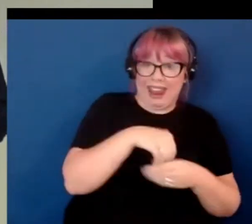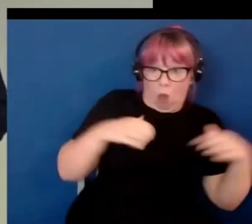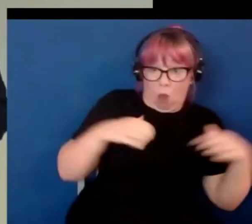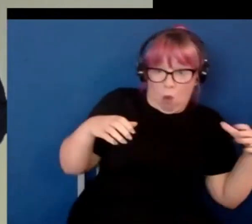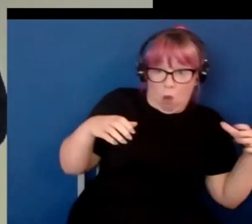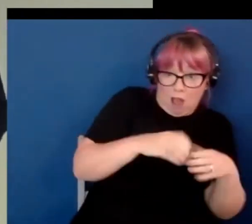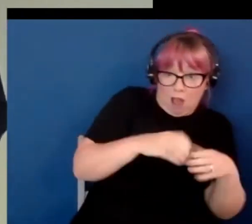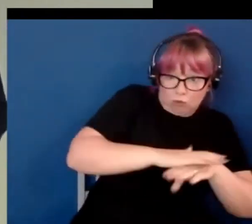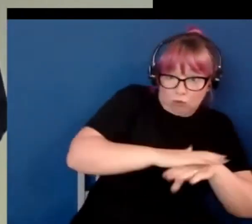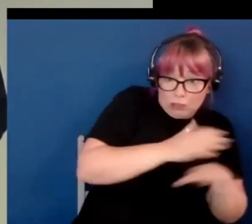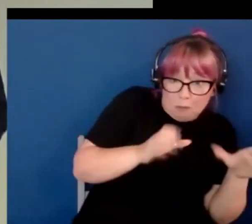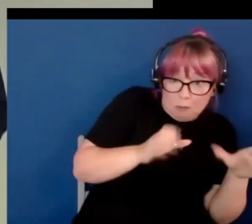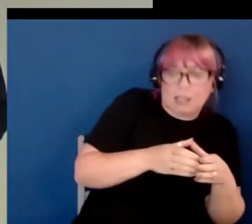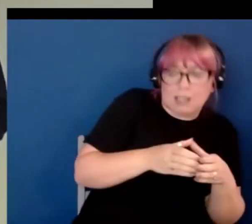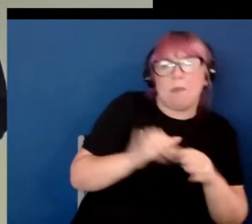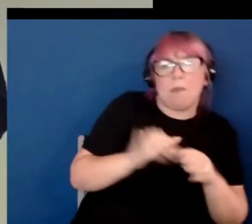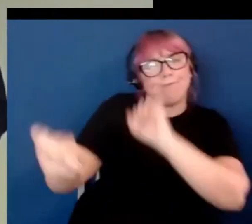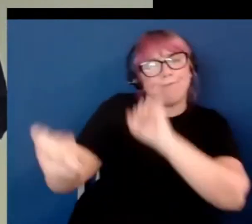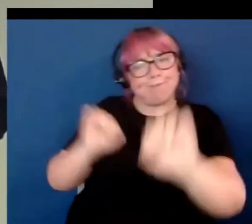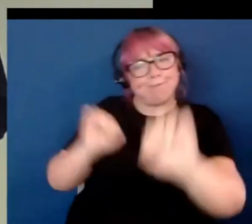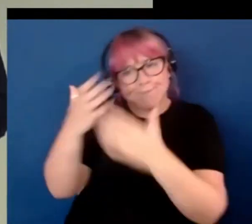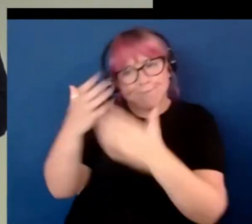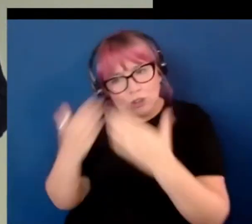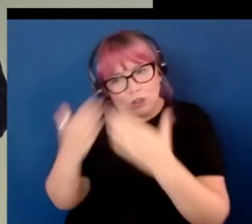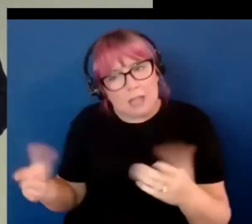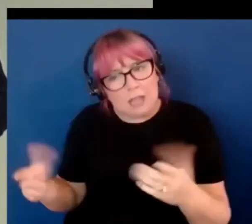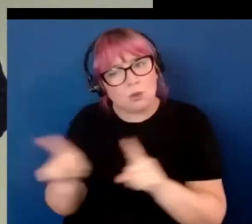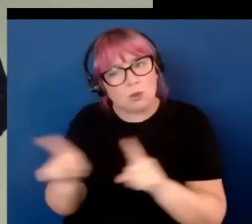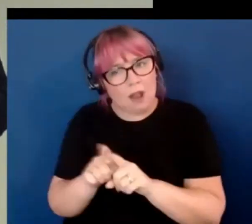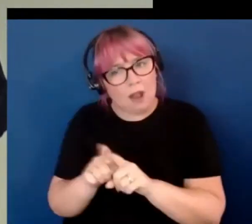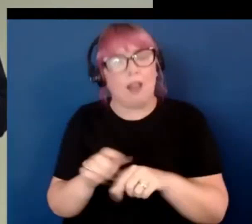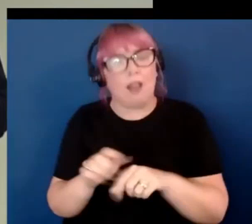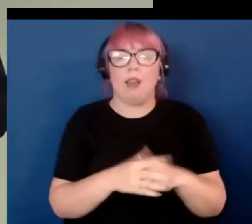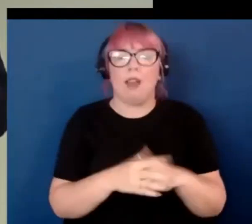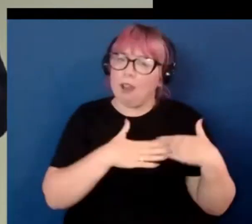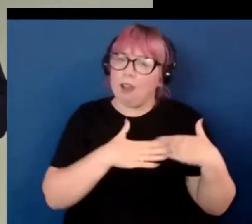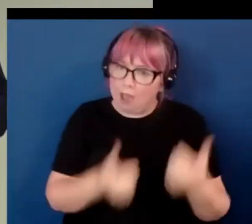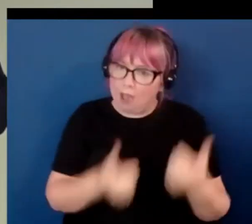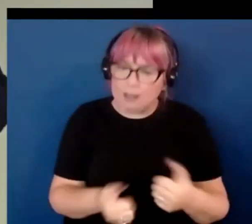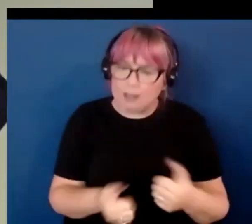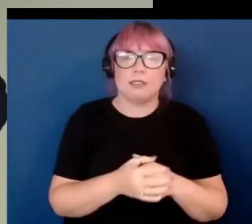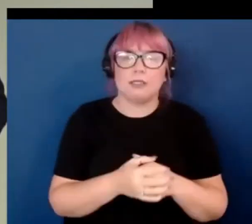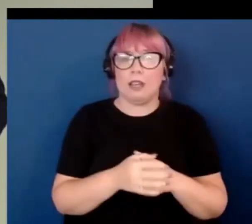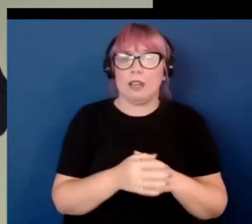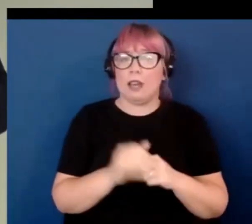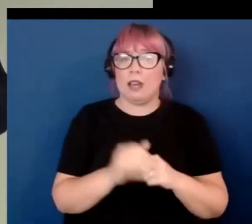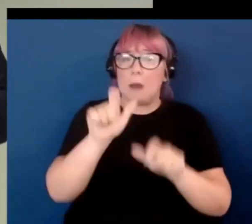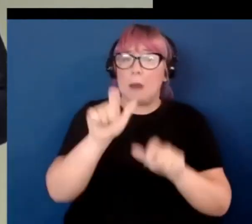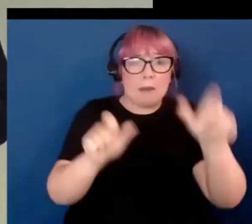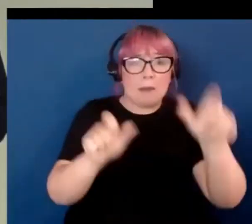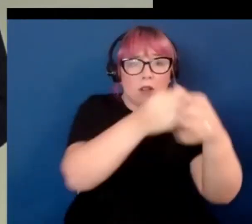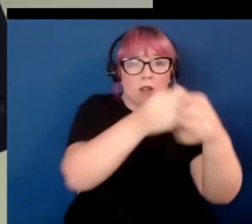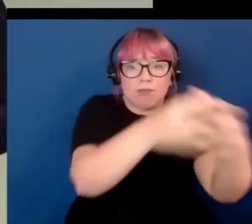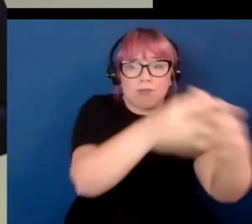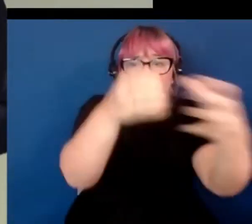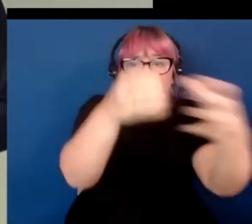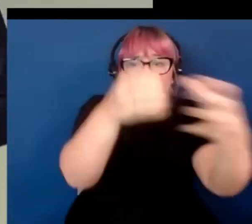Solidarity between the many different movements and causes that are growing and making their voices heard at this moment of